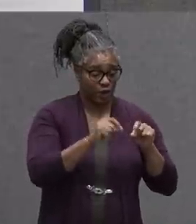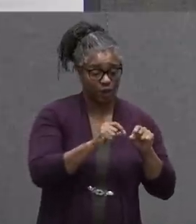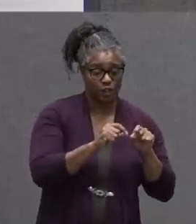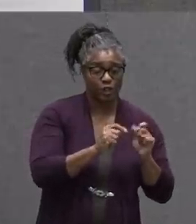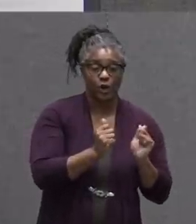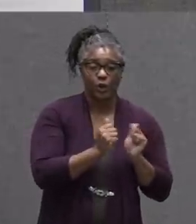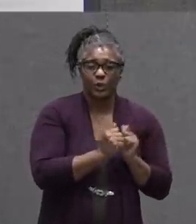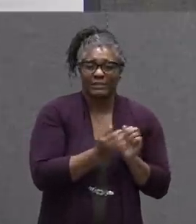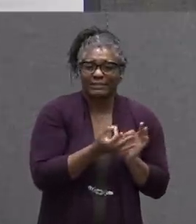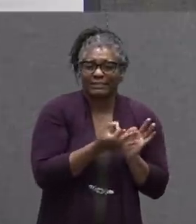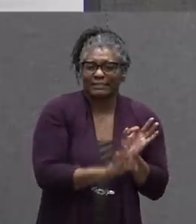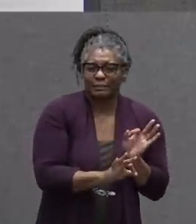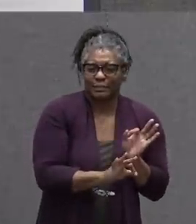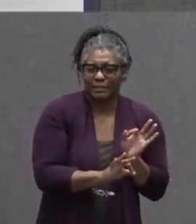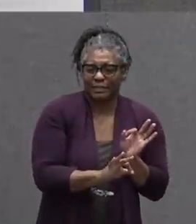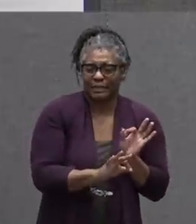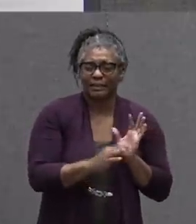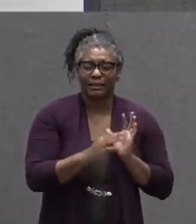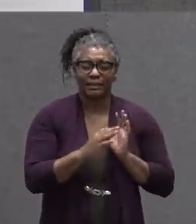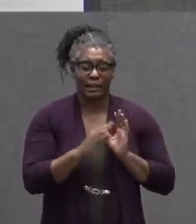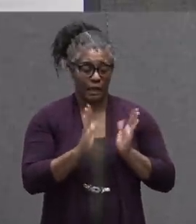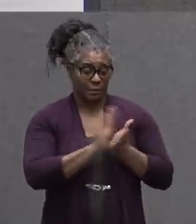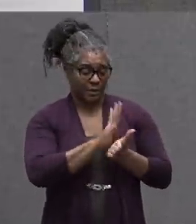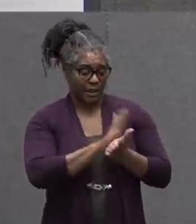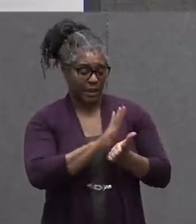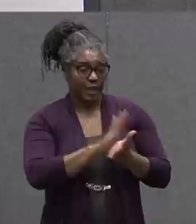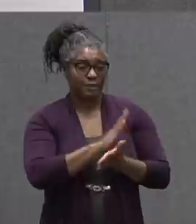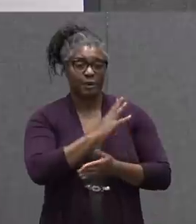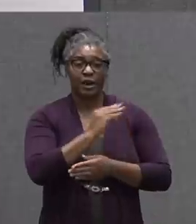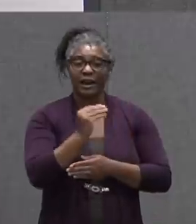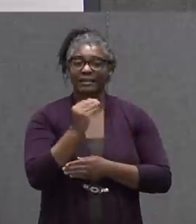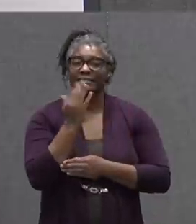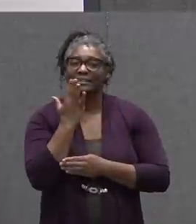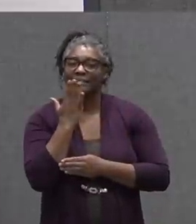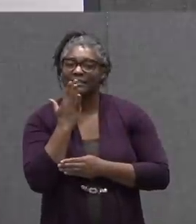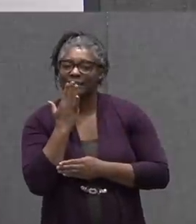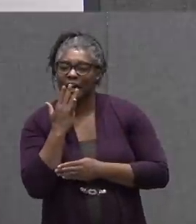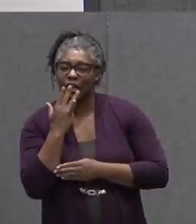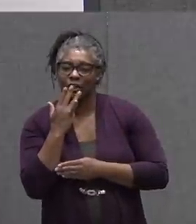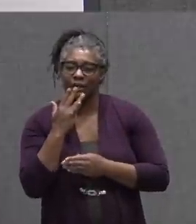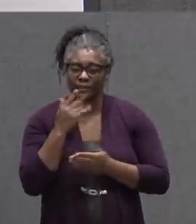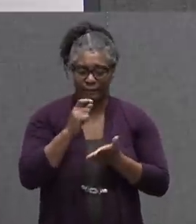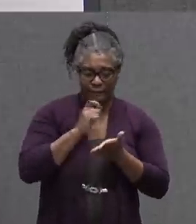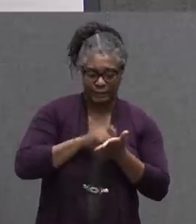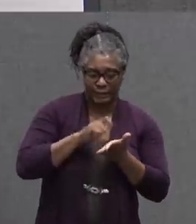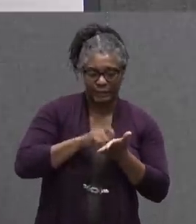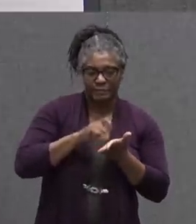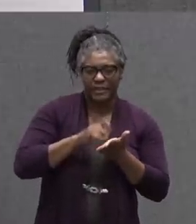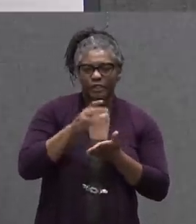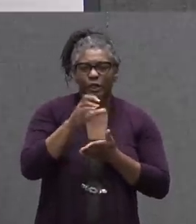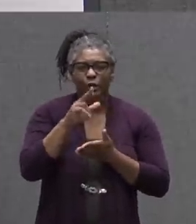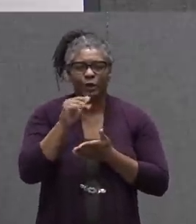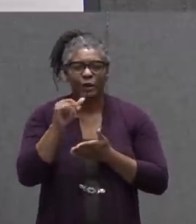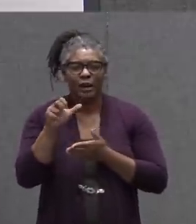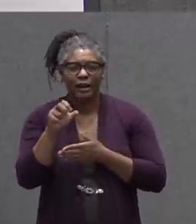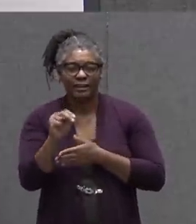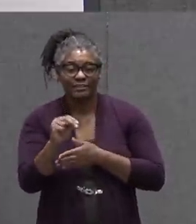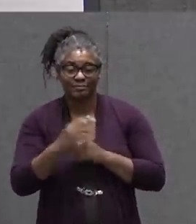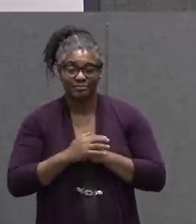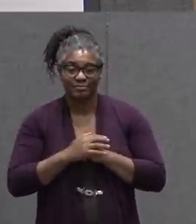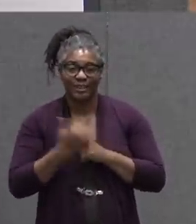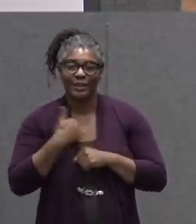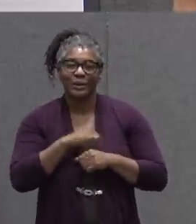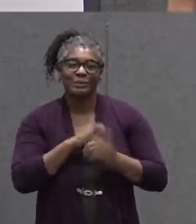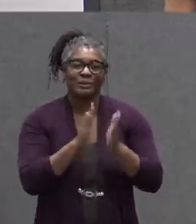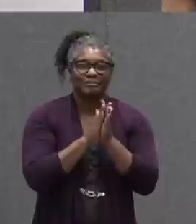coloring utensils. We look forward to exploring many more fun topics with you for